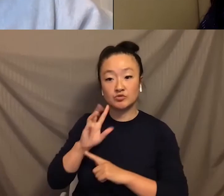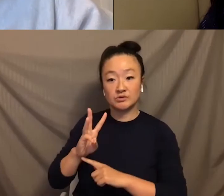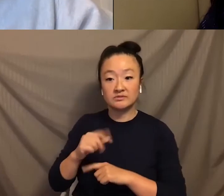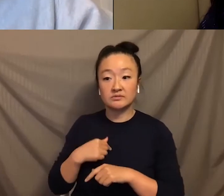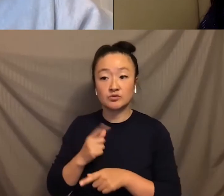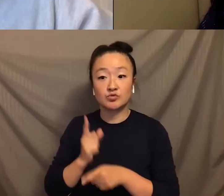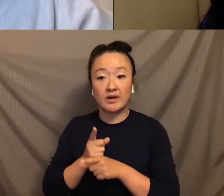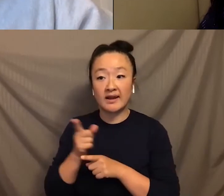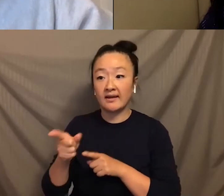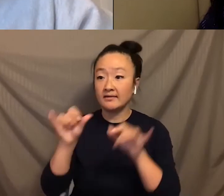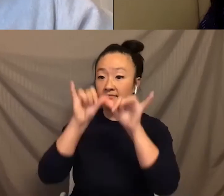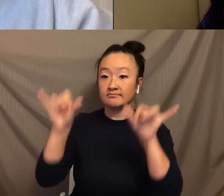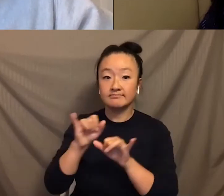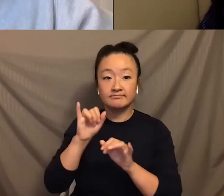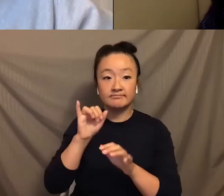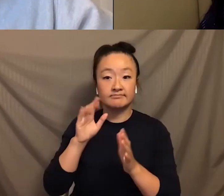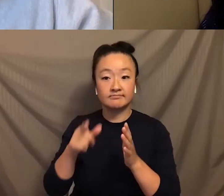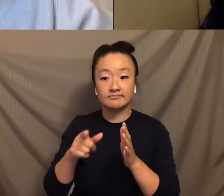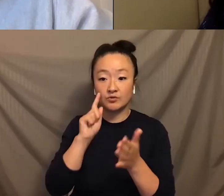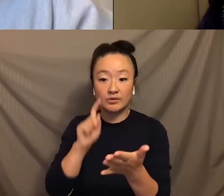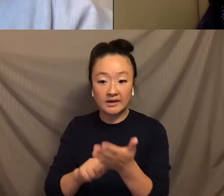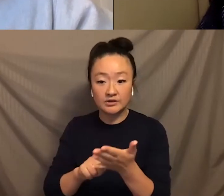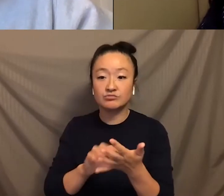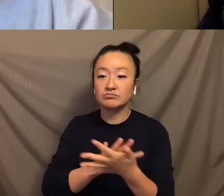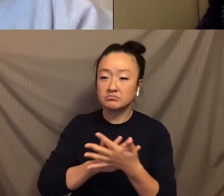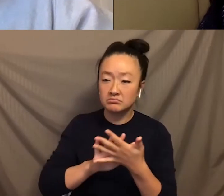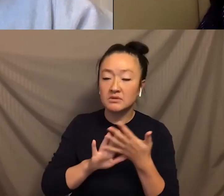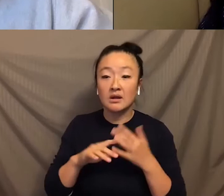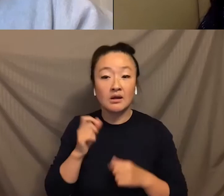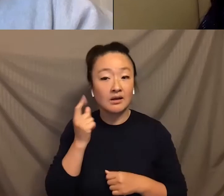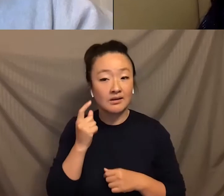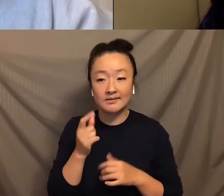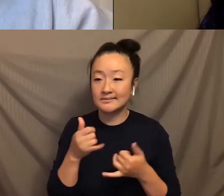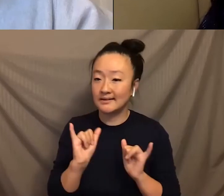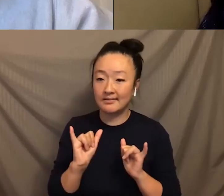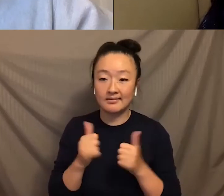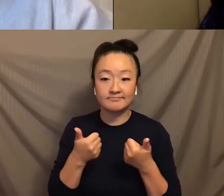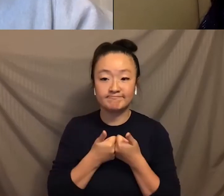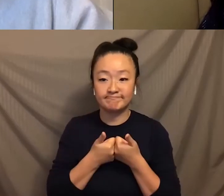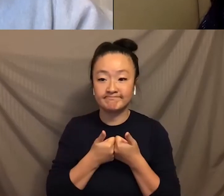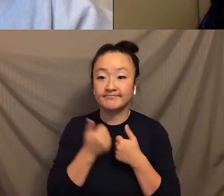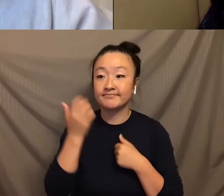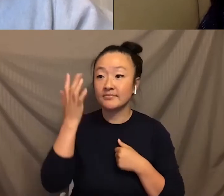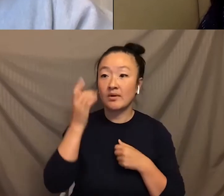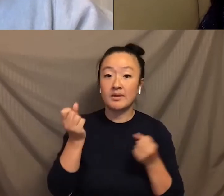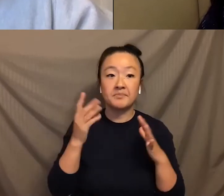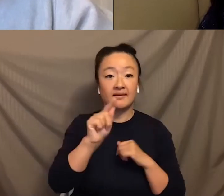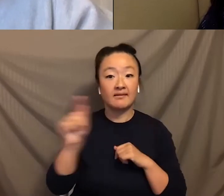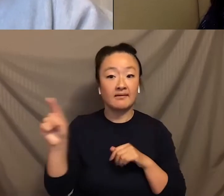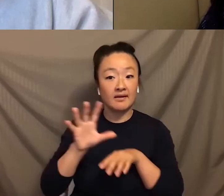institutional recognition, nice hardware or whatever. And yet it was a challenge, because so many of those traditional